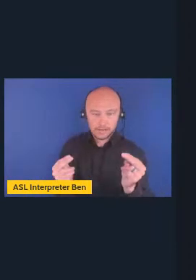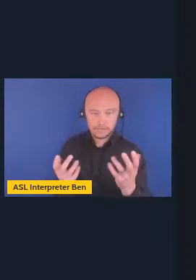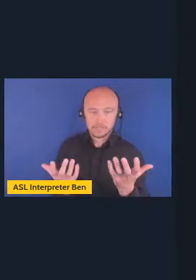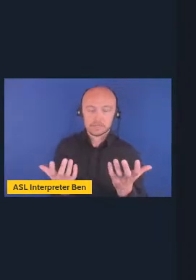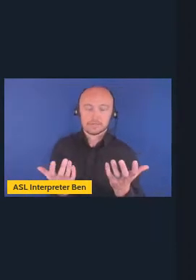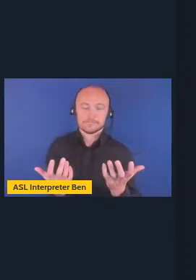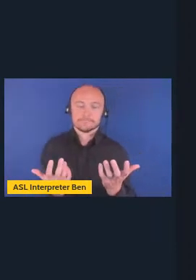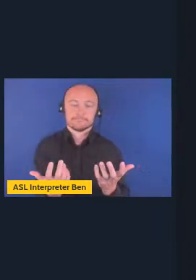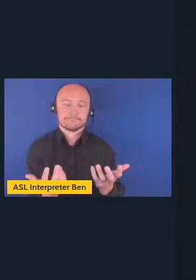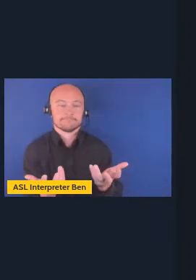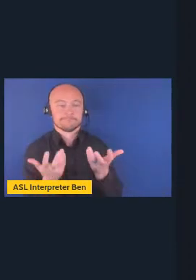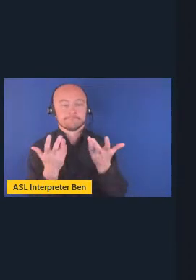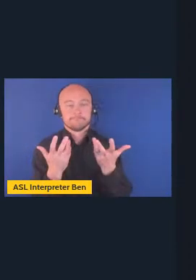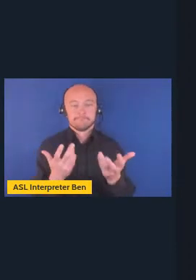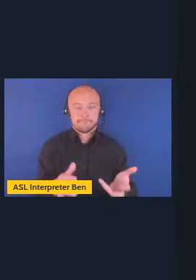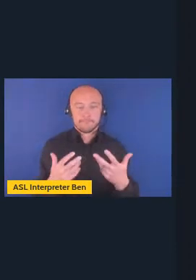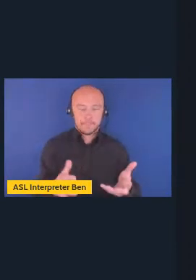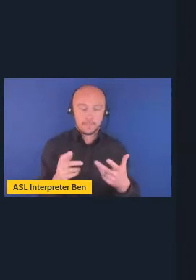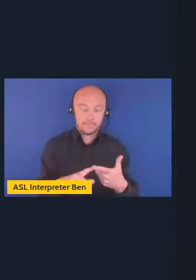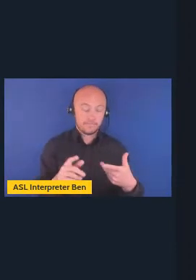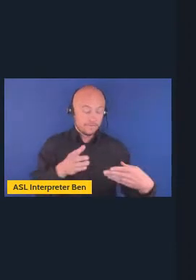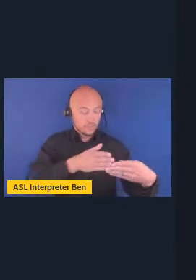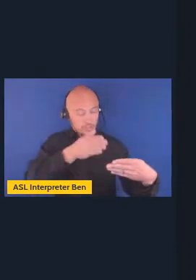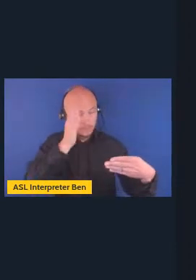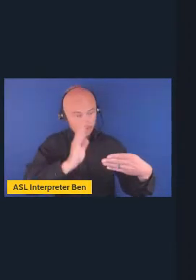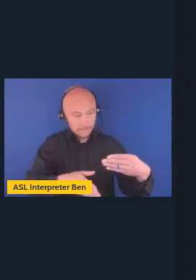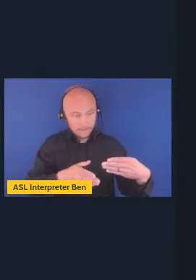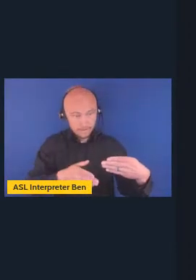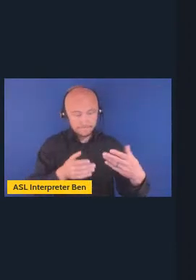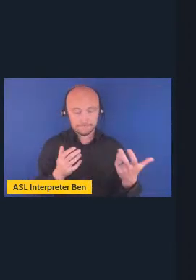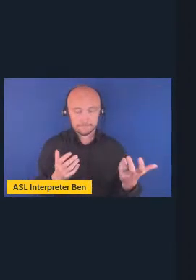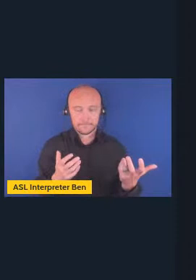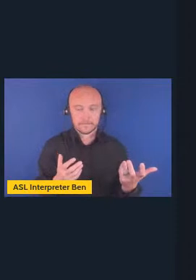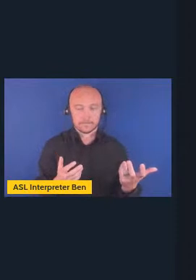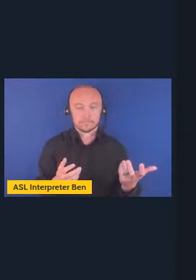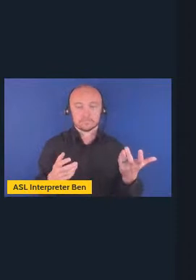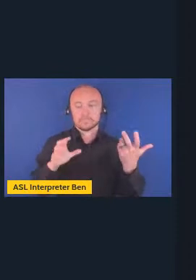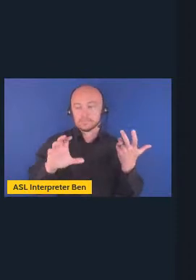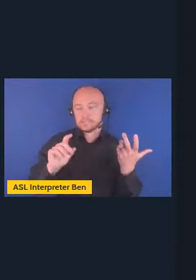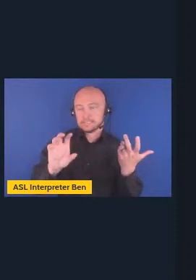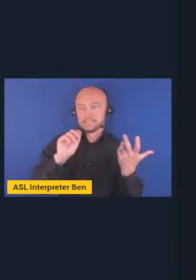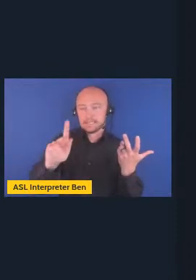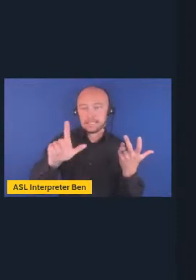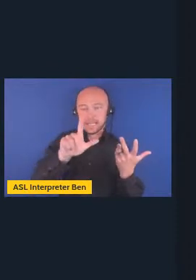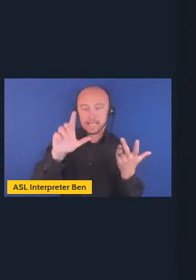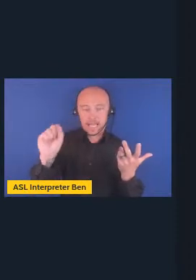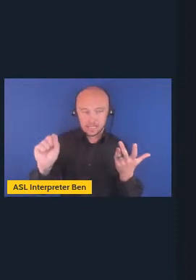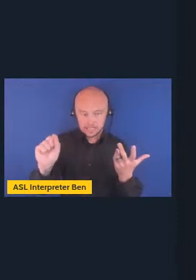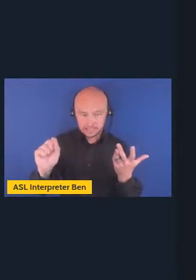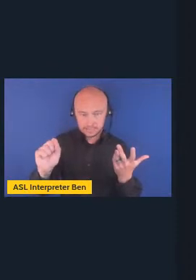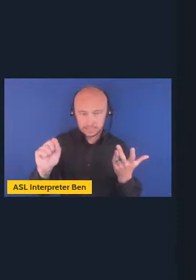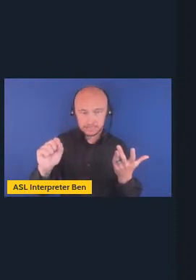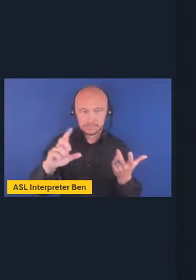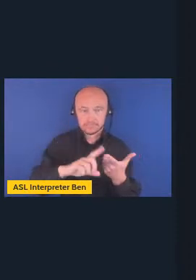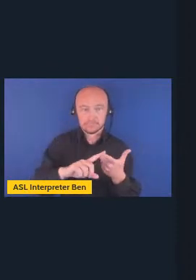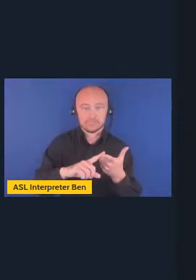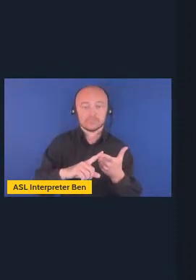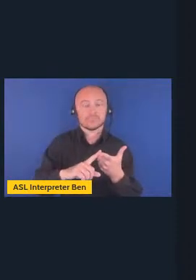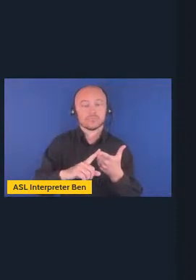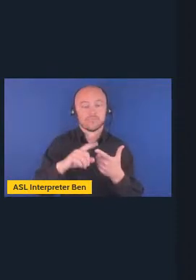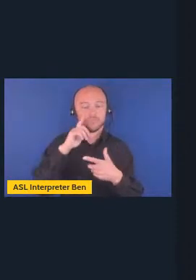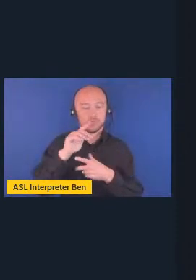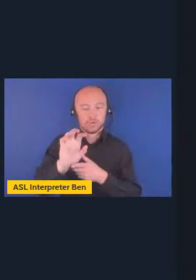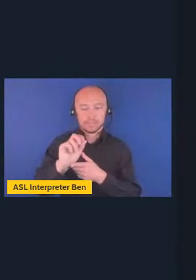Once it got completed, then do CDK ls to list down the available